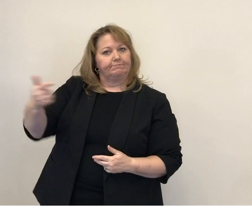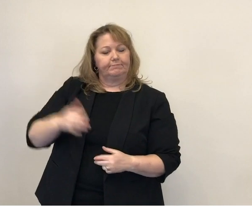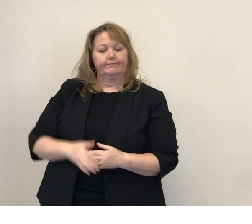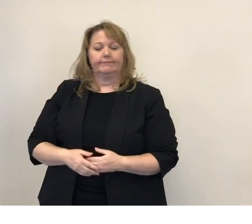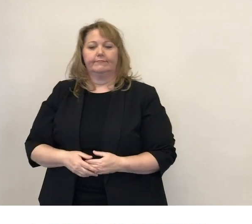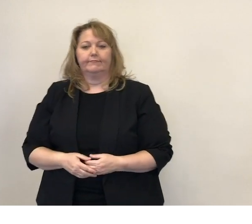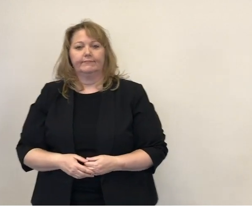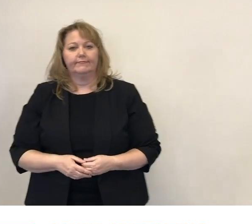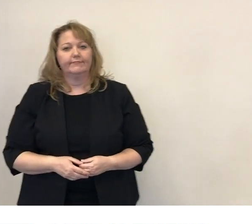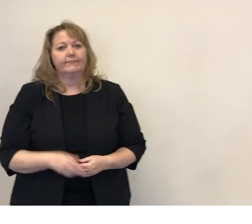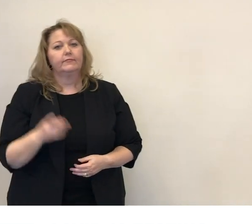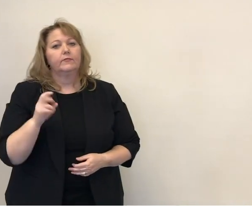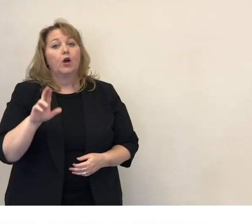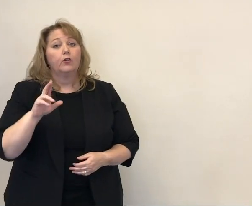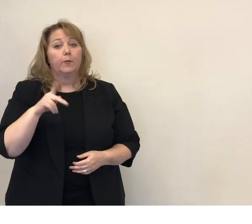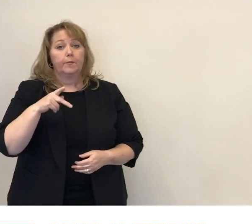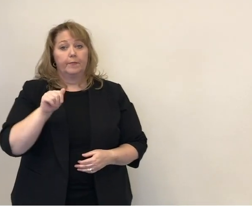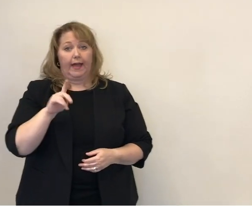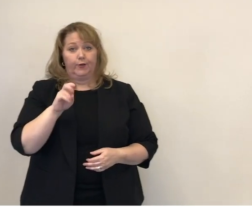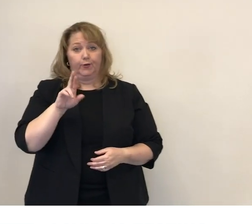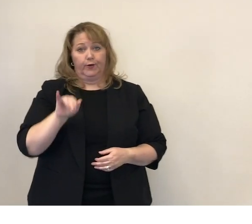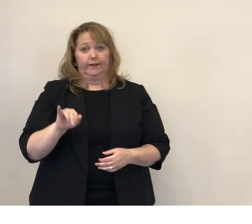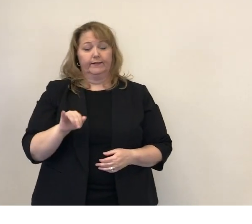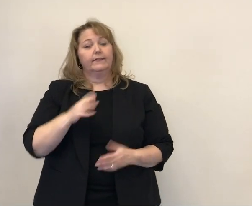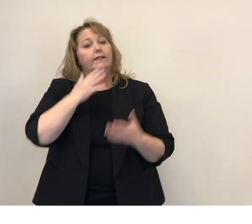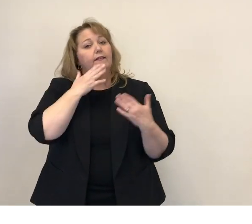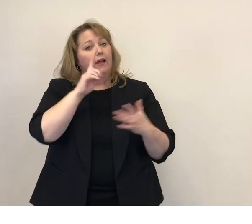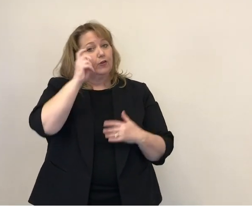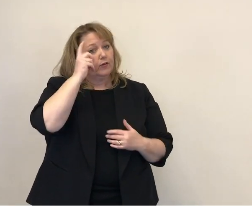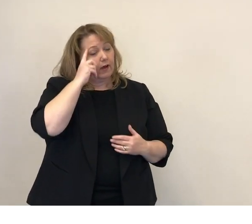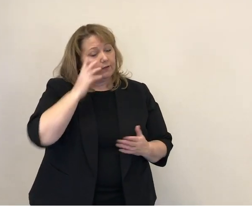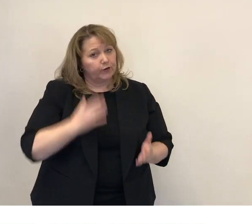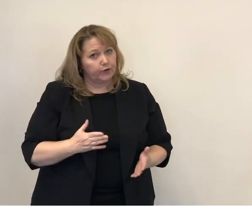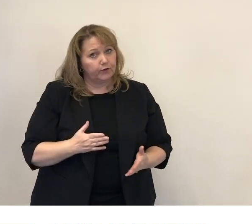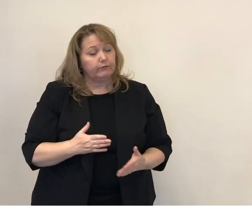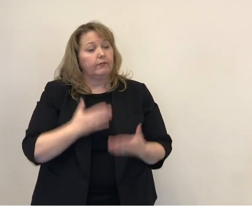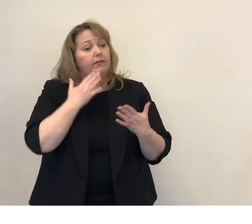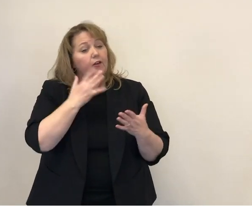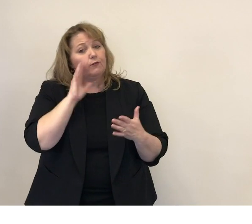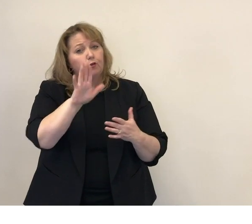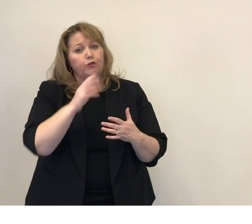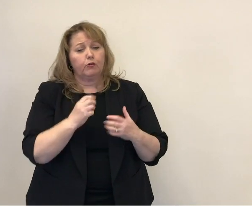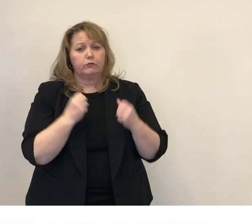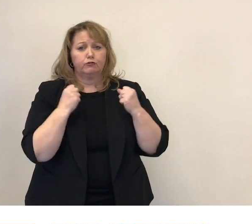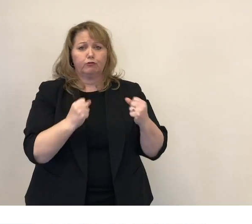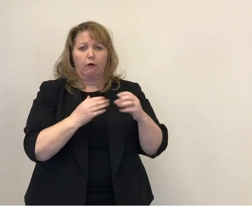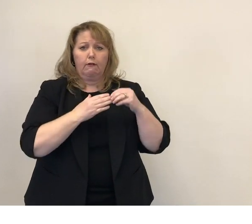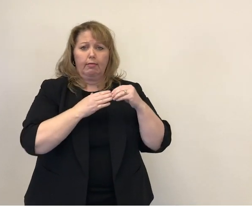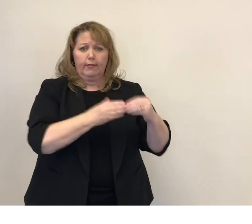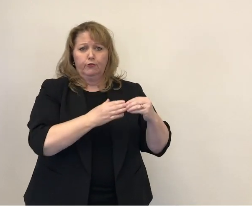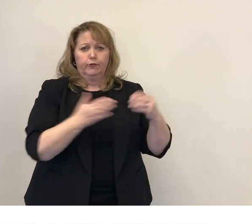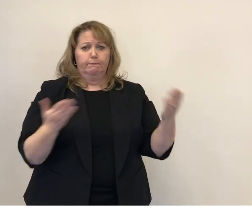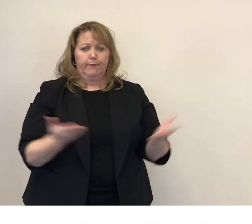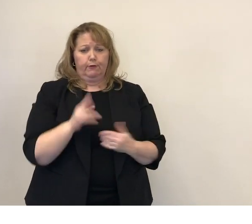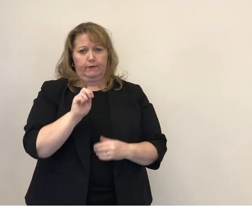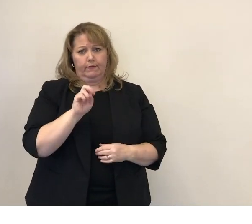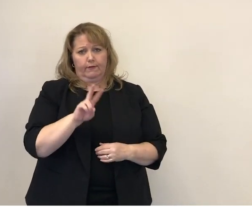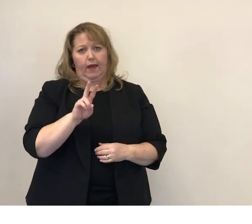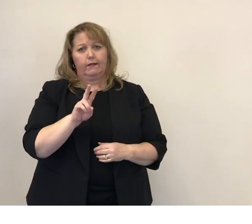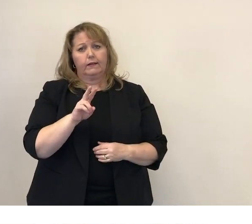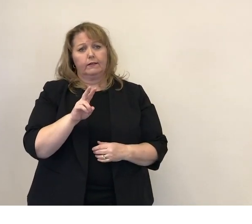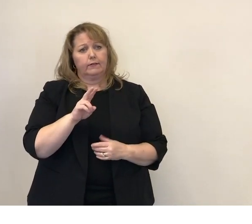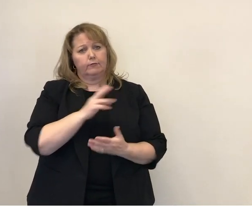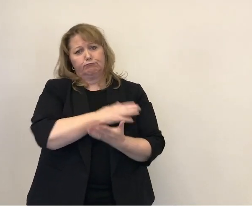you, Governor, for this opportunity to talk about this topic, and thank you for the strong leadership that you've been providing to Nevada throughout